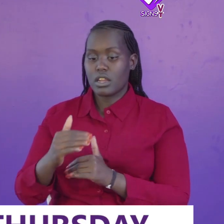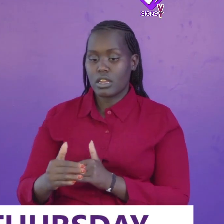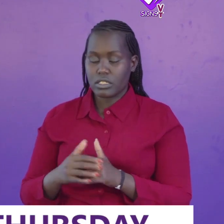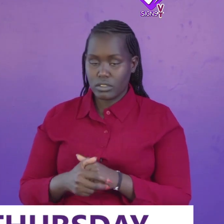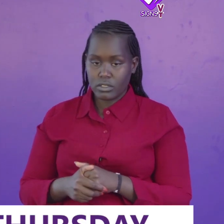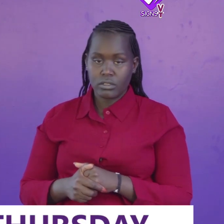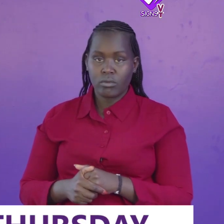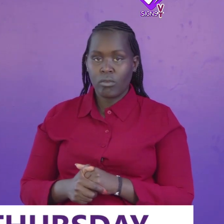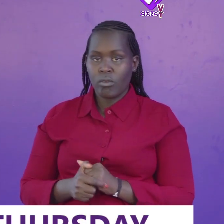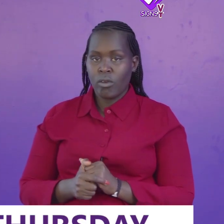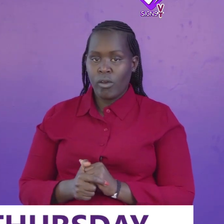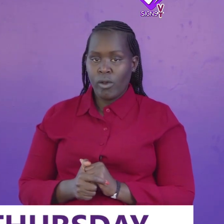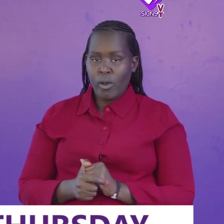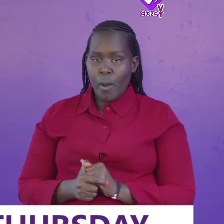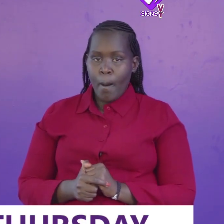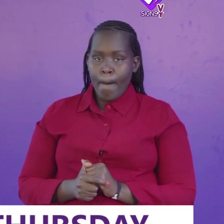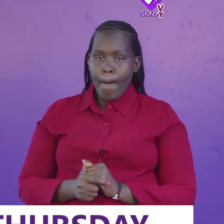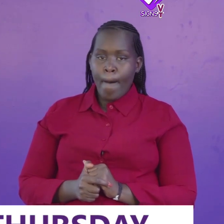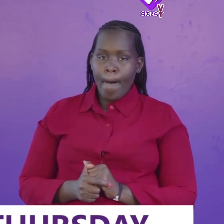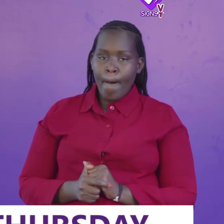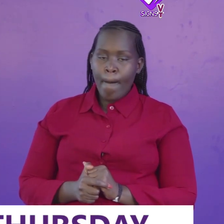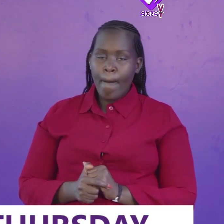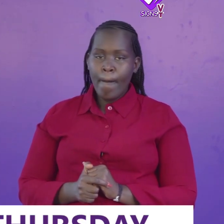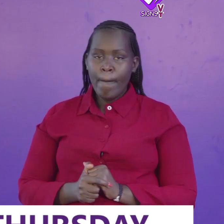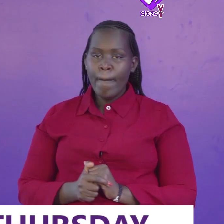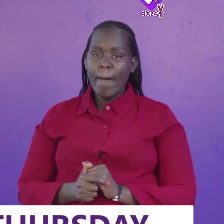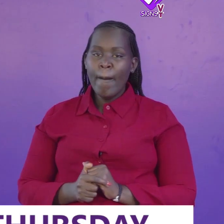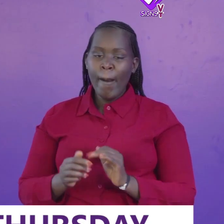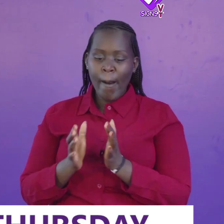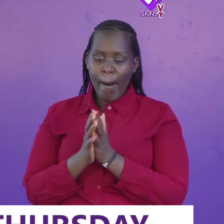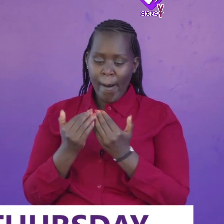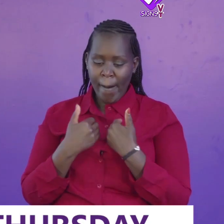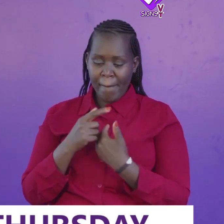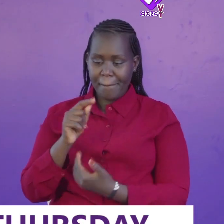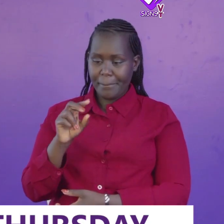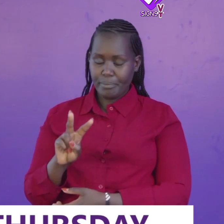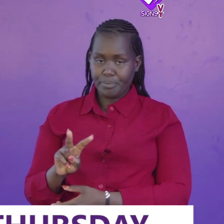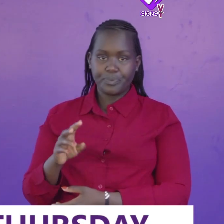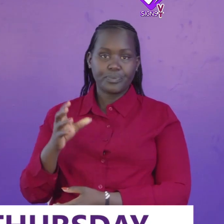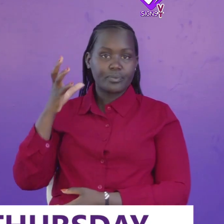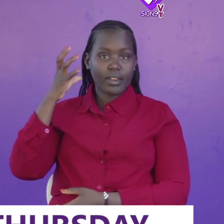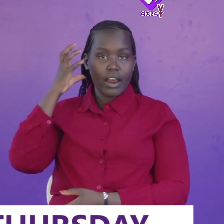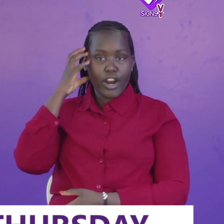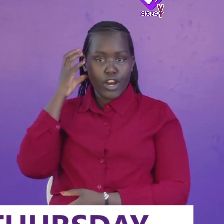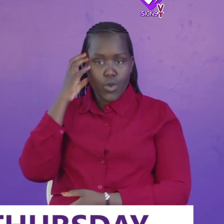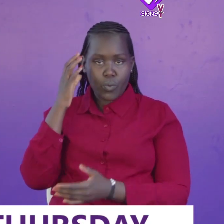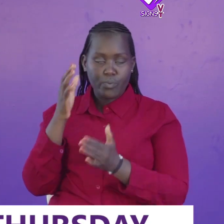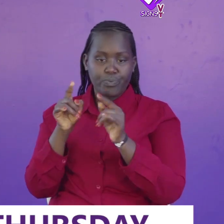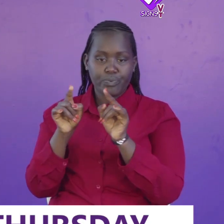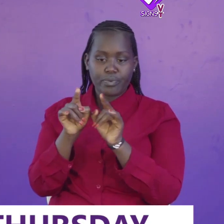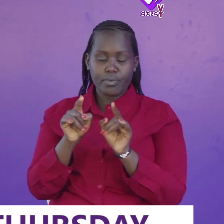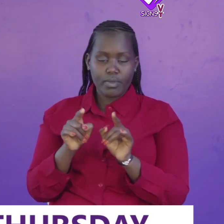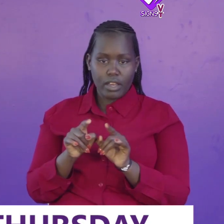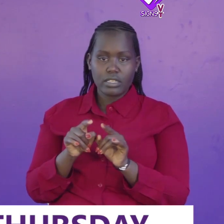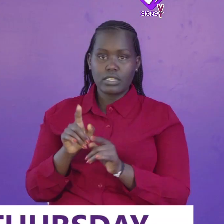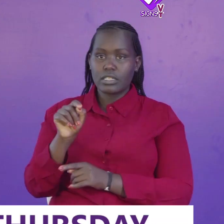sisi wote. Muthoni sitaki anichekele juu tulikuwa na TV. Ni radio and TV. Mlikuwa na